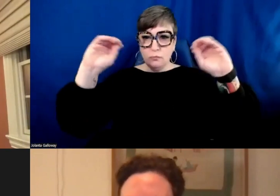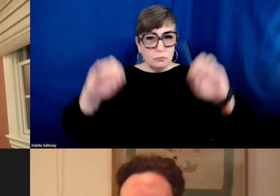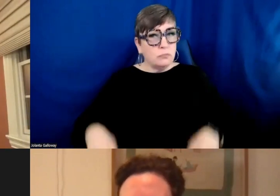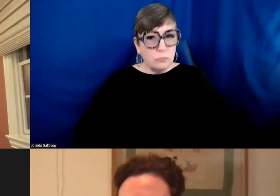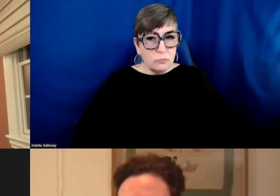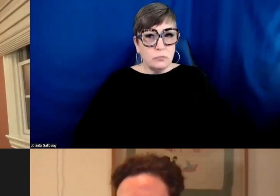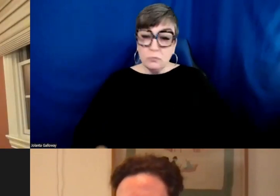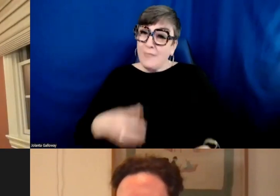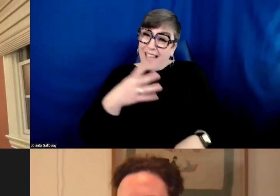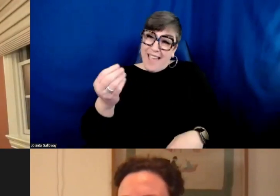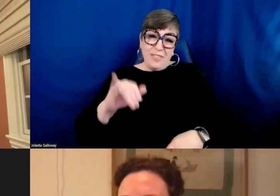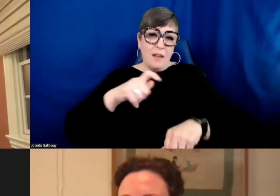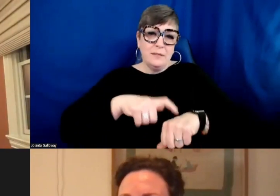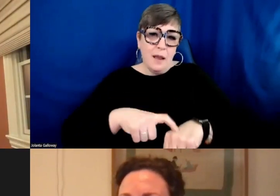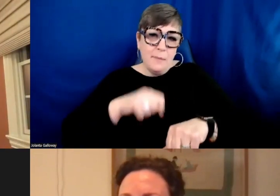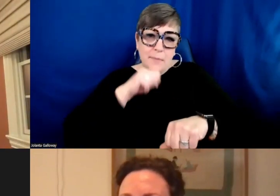popularized at that moment.